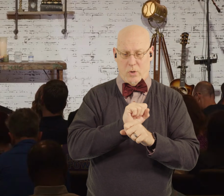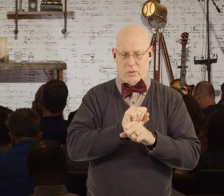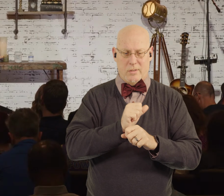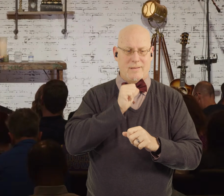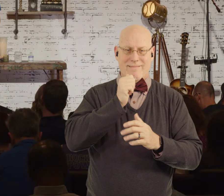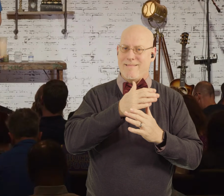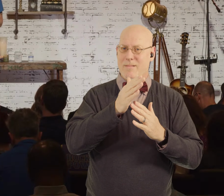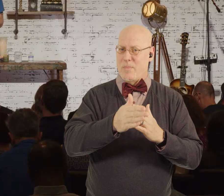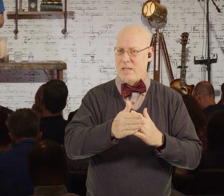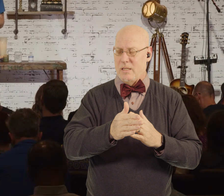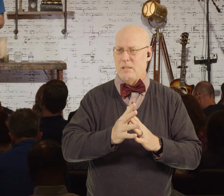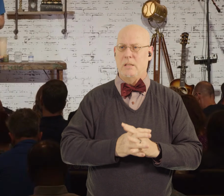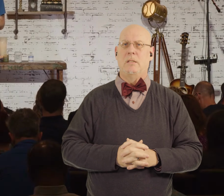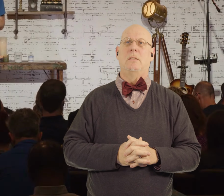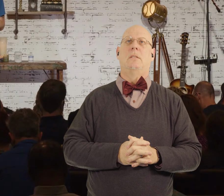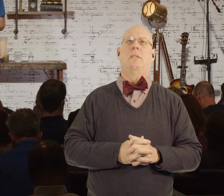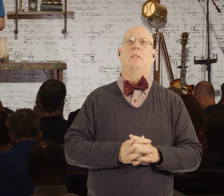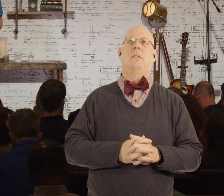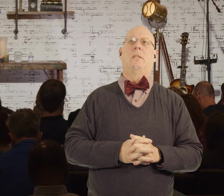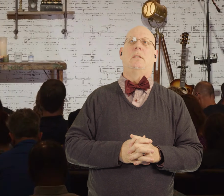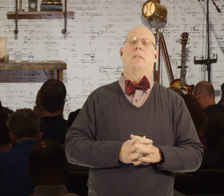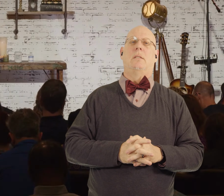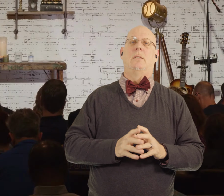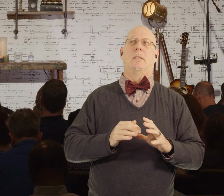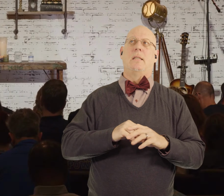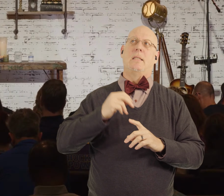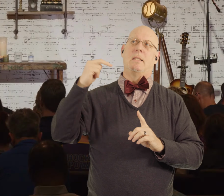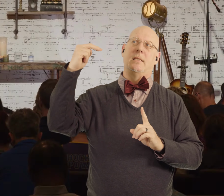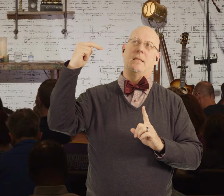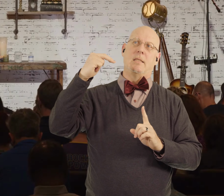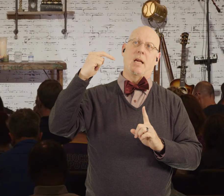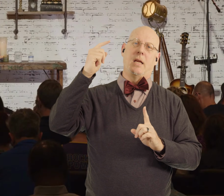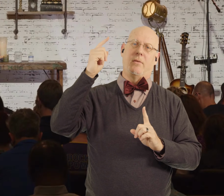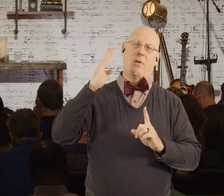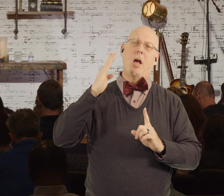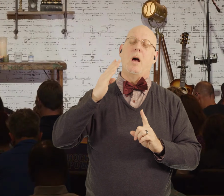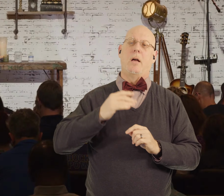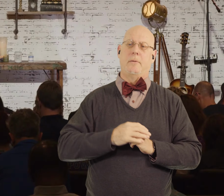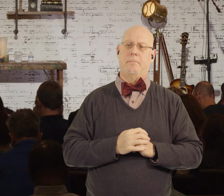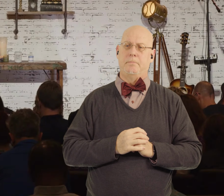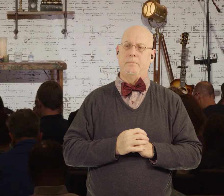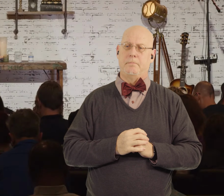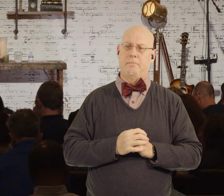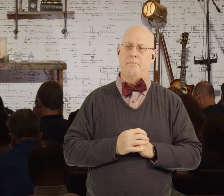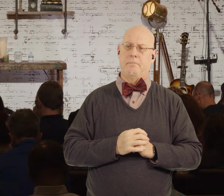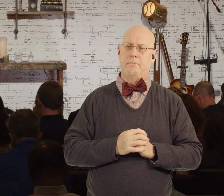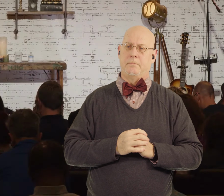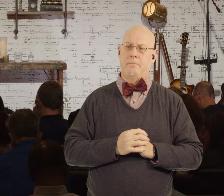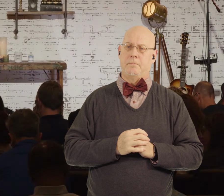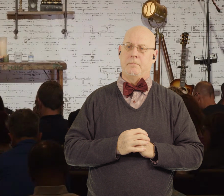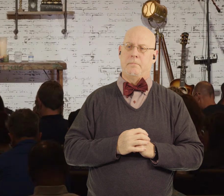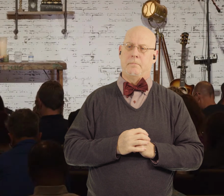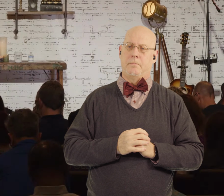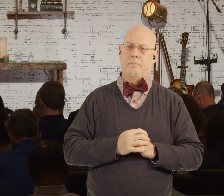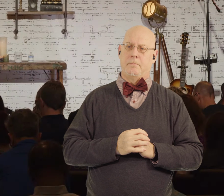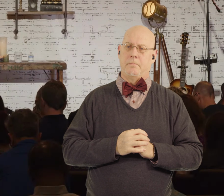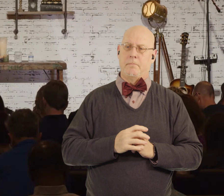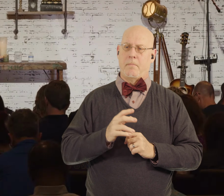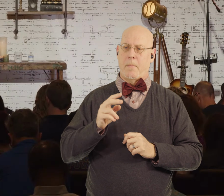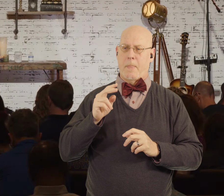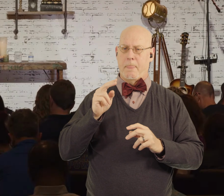works not complete in the sight of God. So